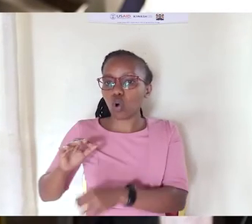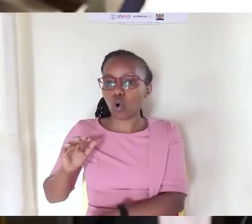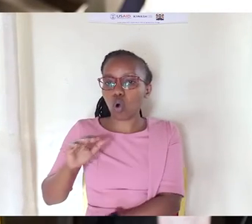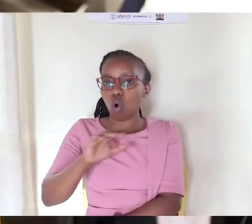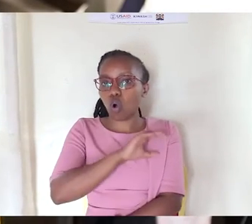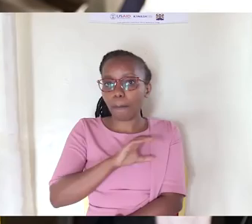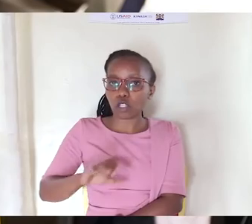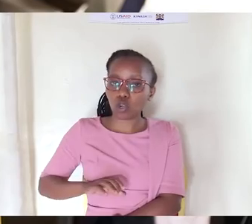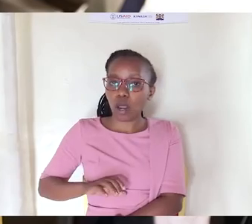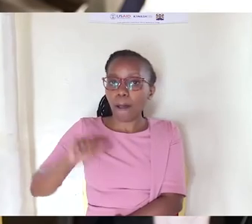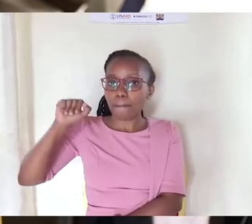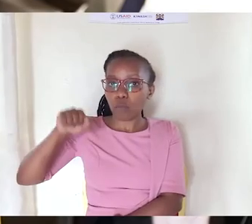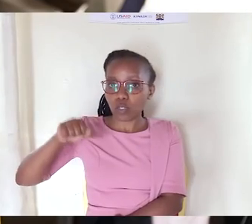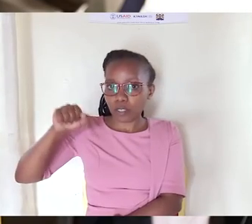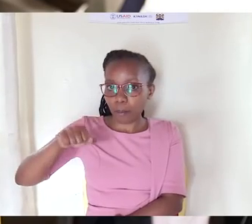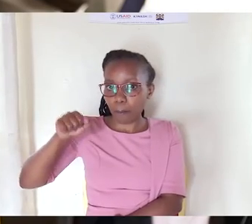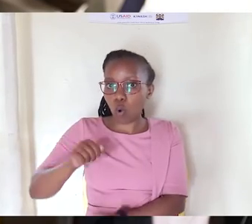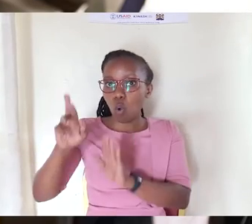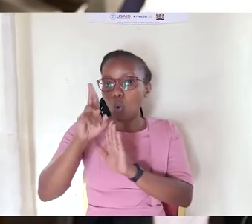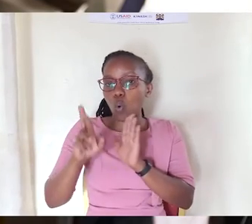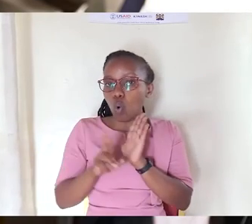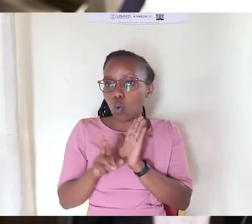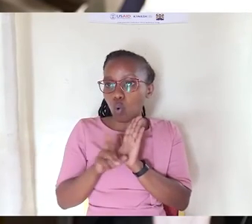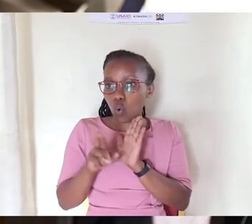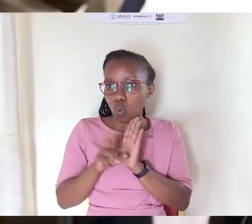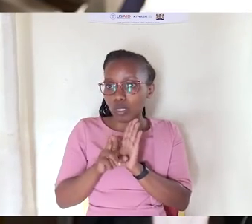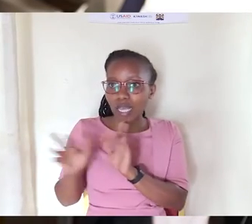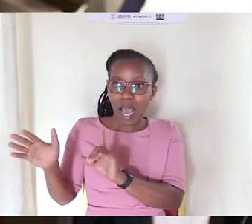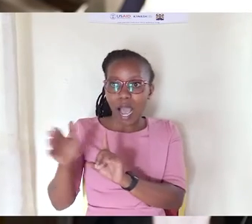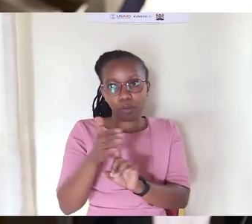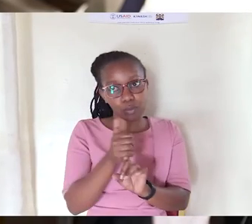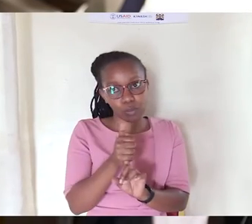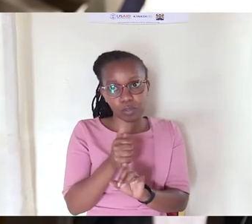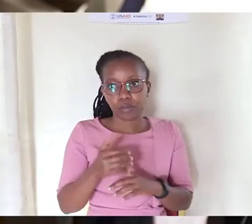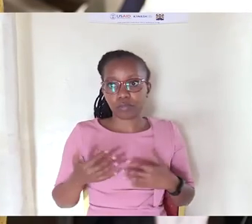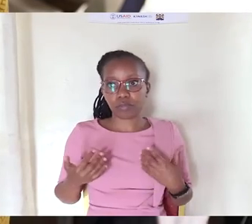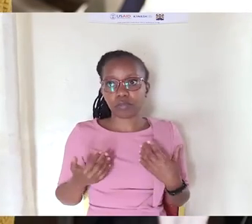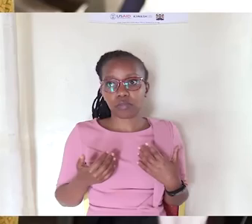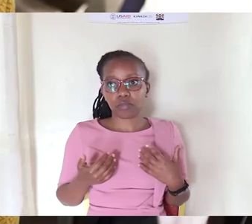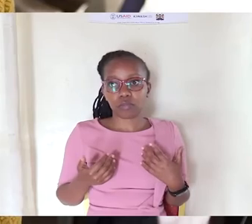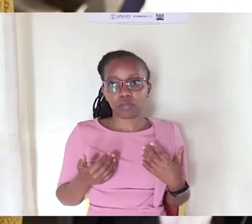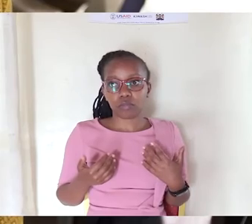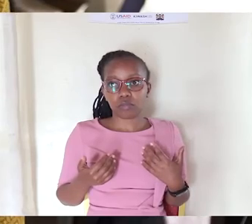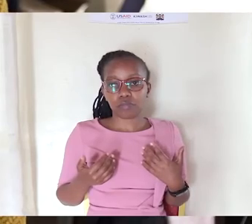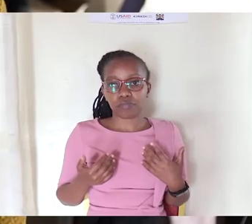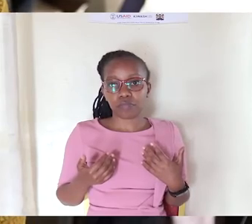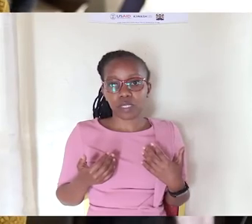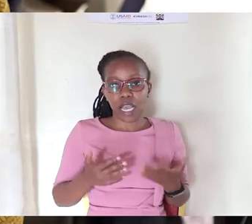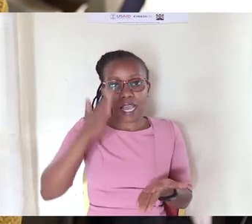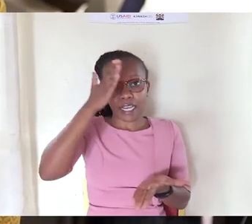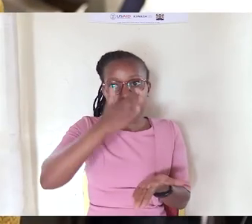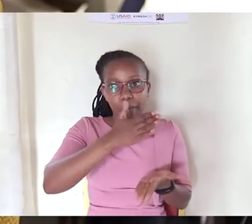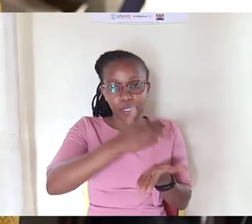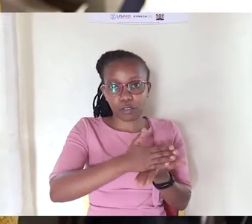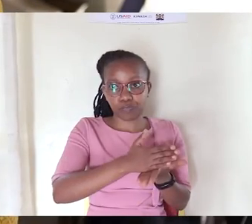to ensure that they enforce the rules that they were talking about. The second thing is about credibility. And